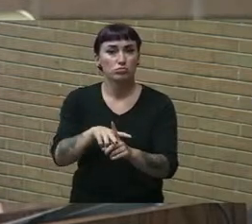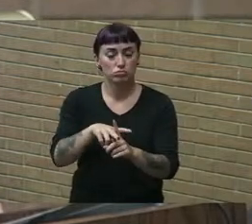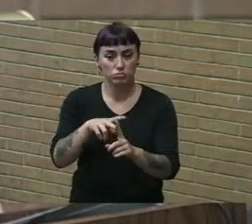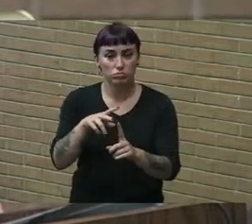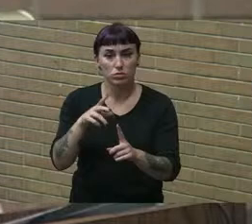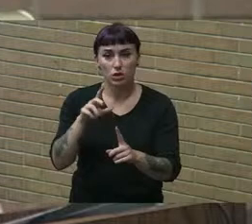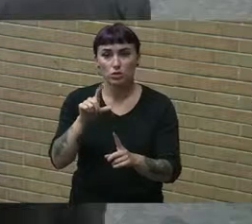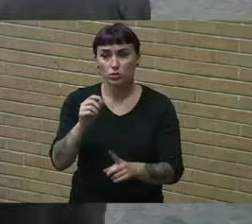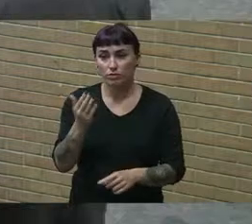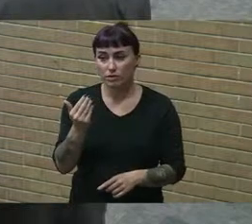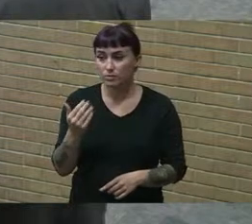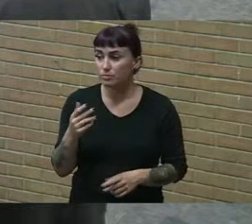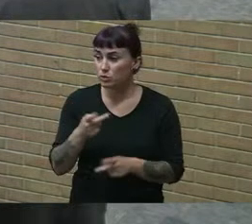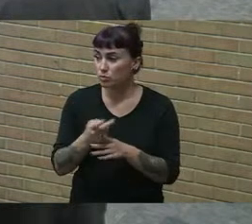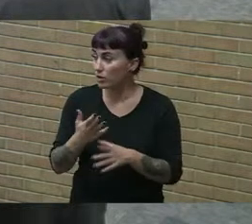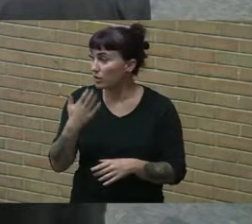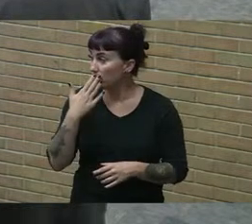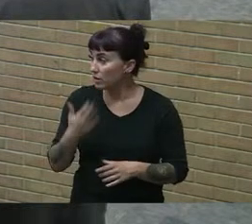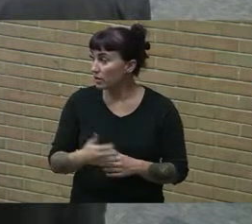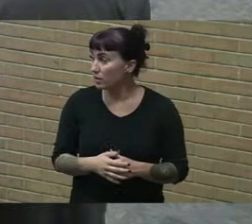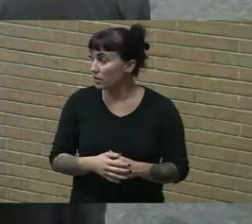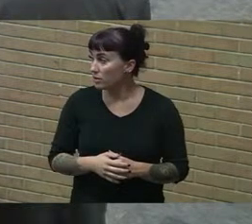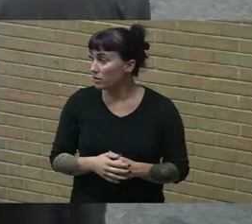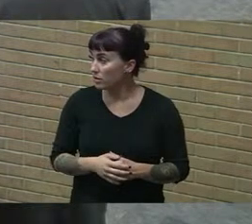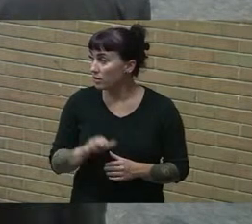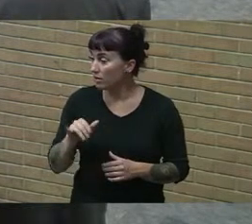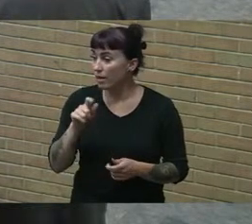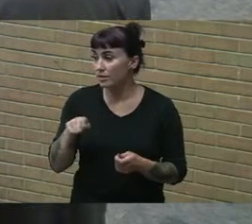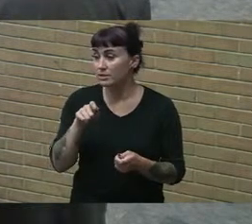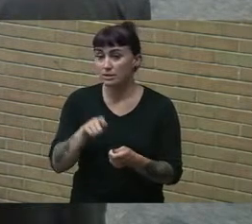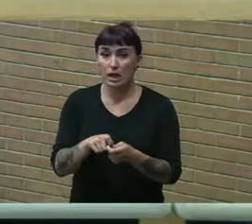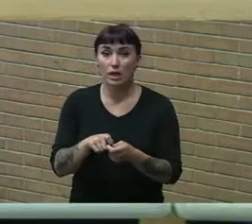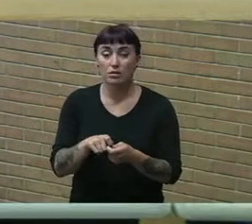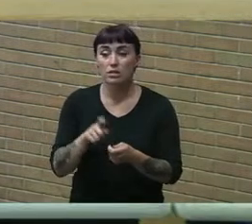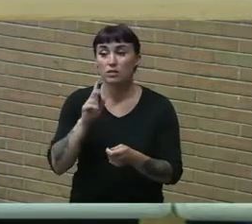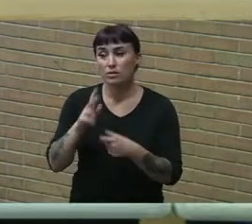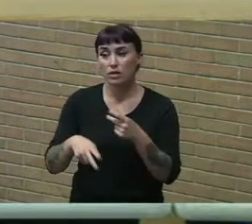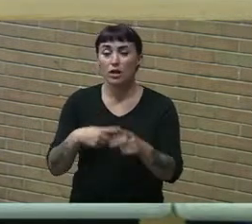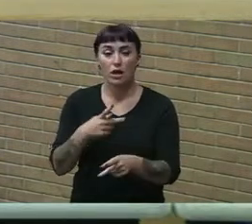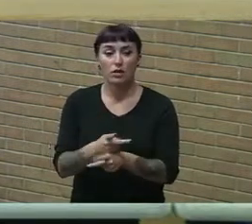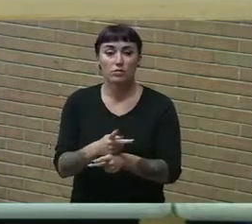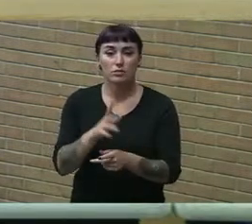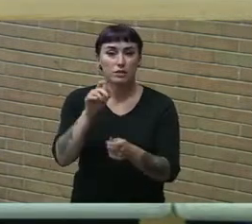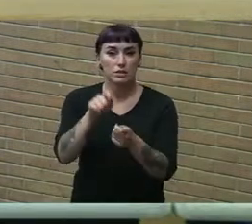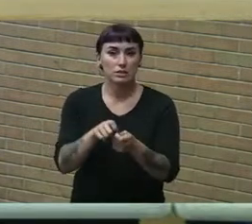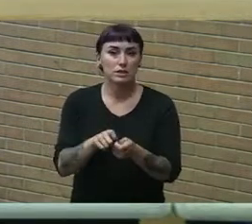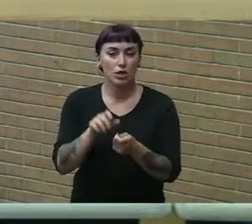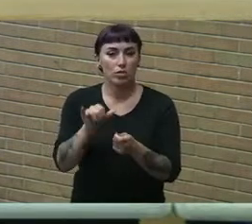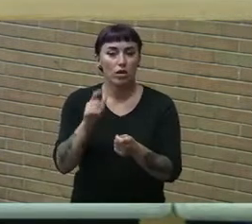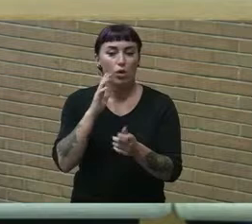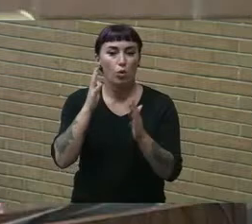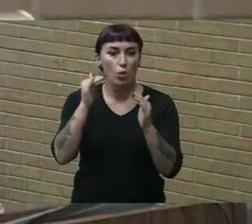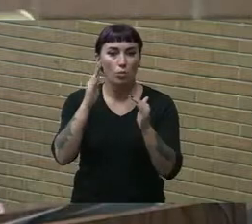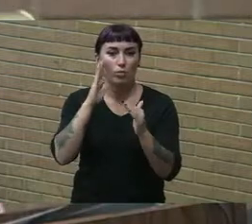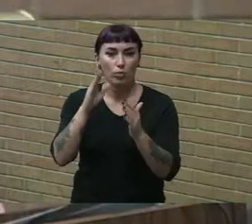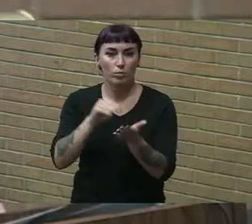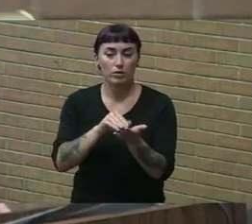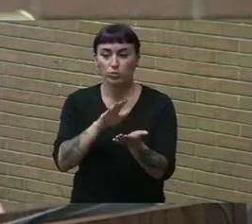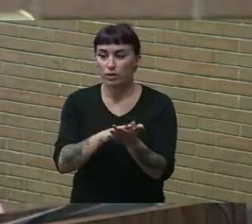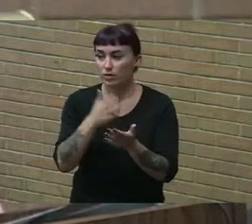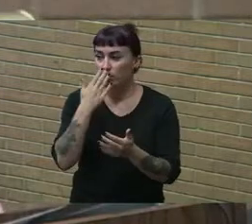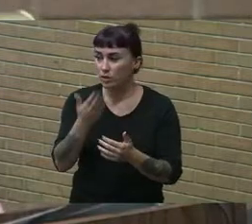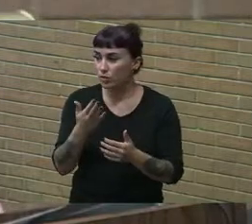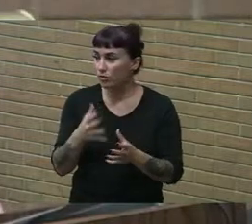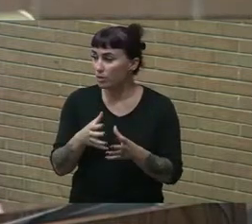2015. Thank you. That's exactly the kind of detail I was hoping we'd get in the record. Thank you